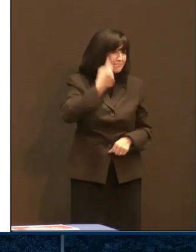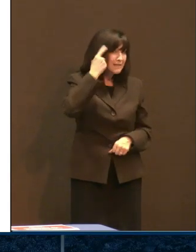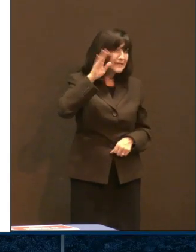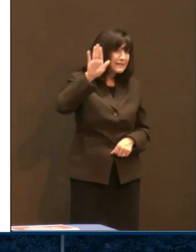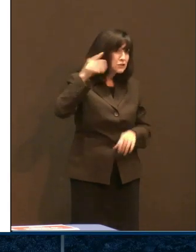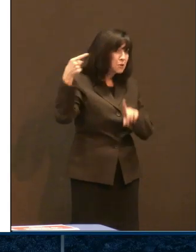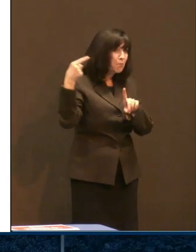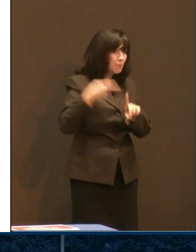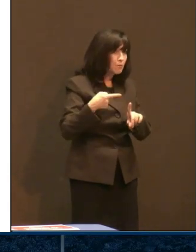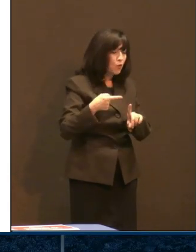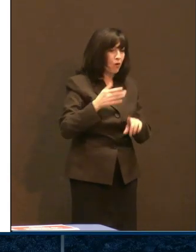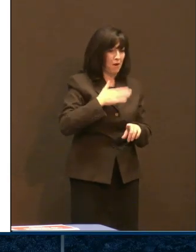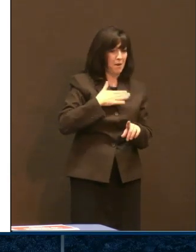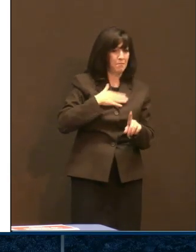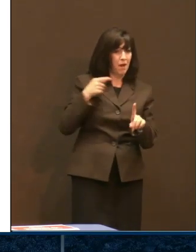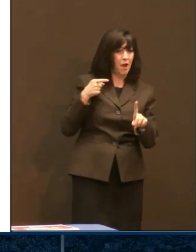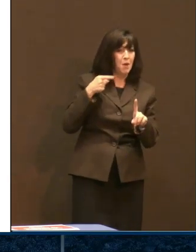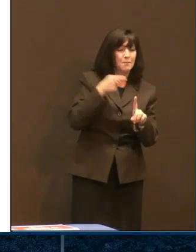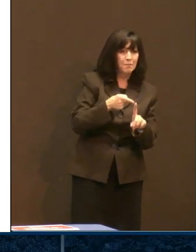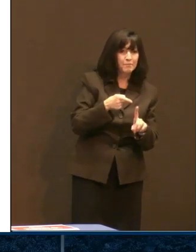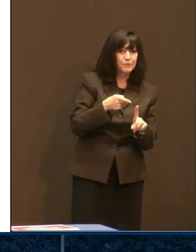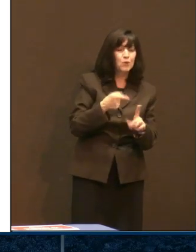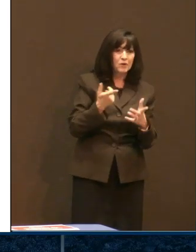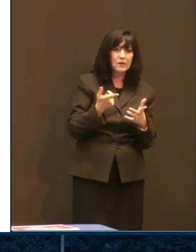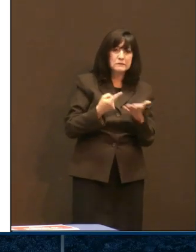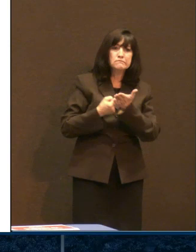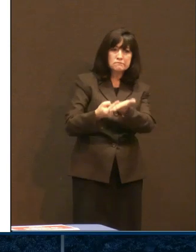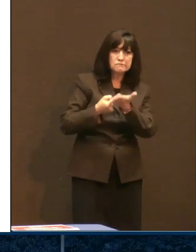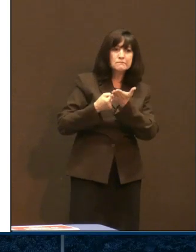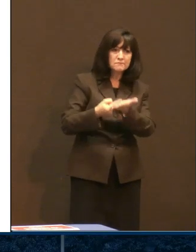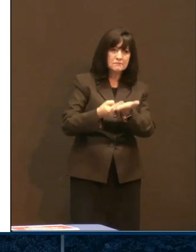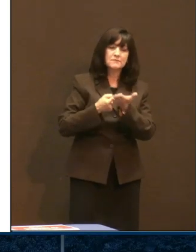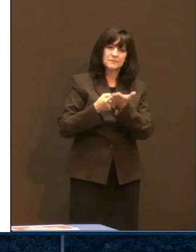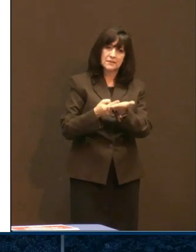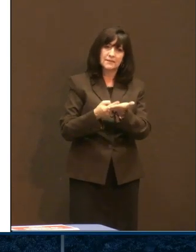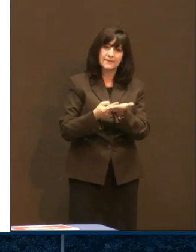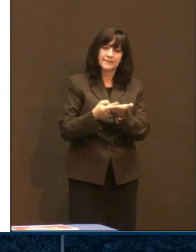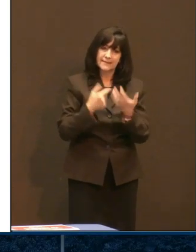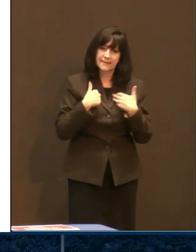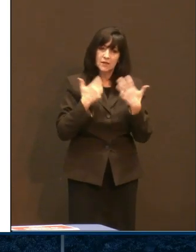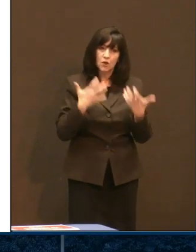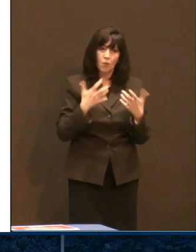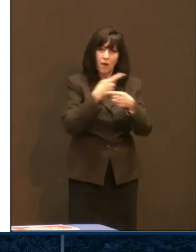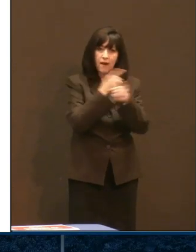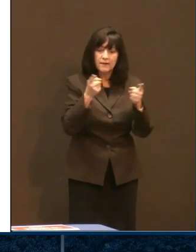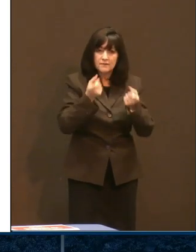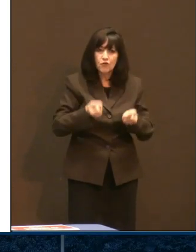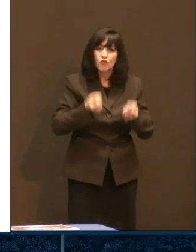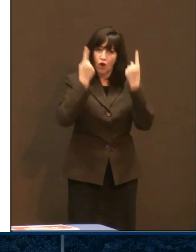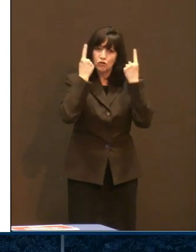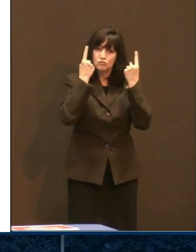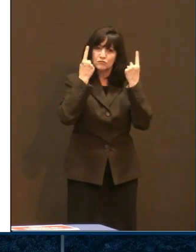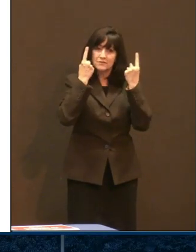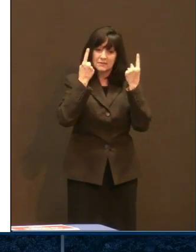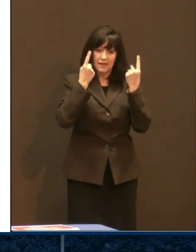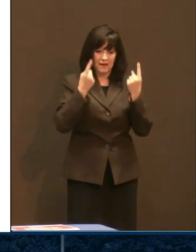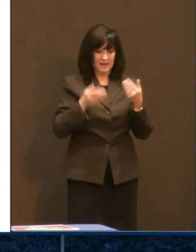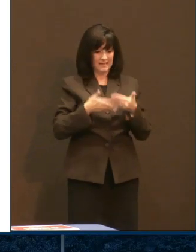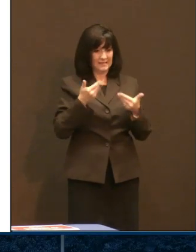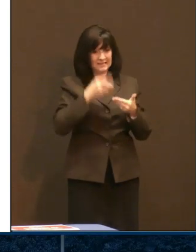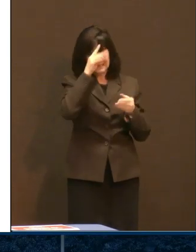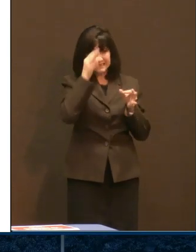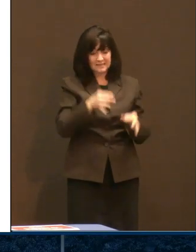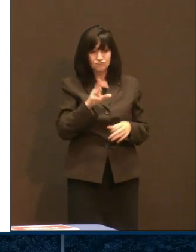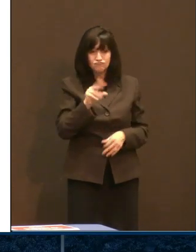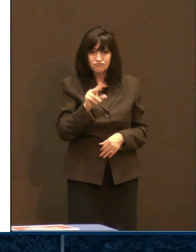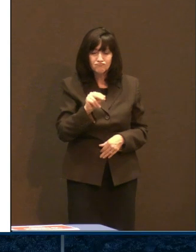was directly raised in the letter. And so that's why I wanted specifically to address that challenge. And I've said it